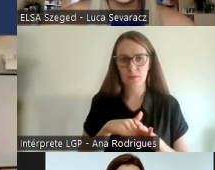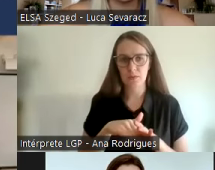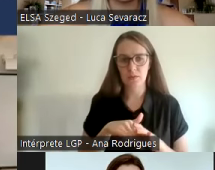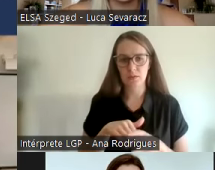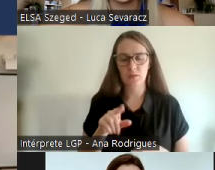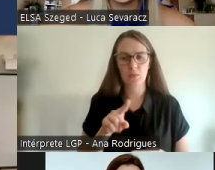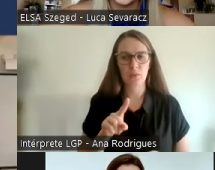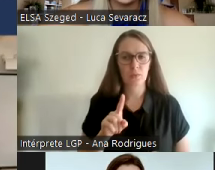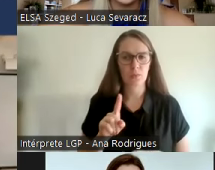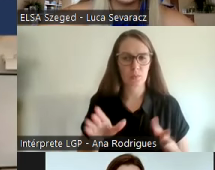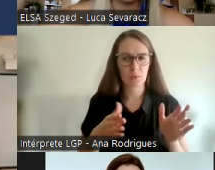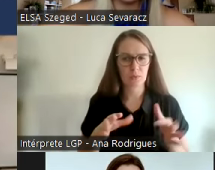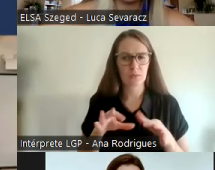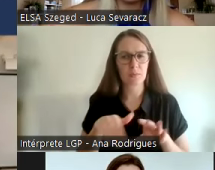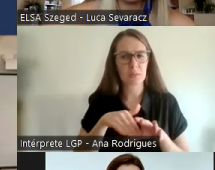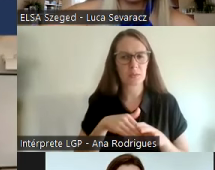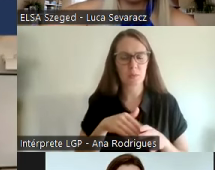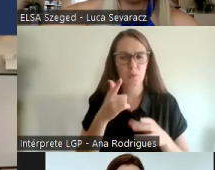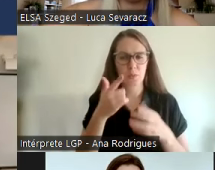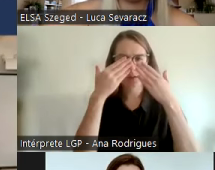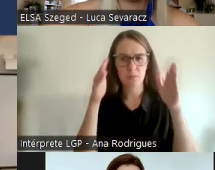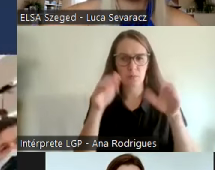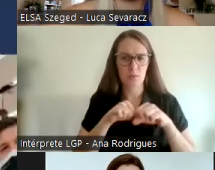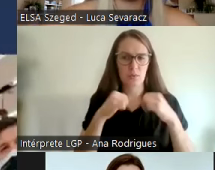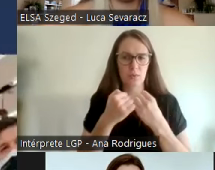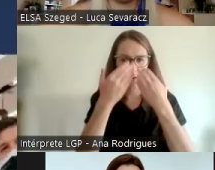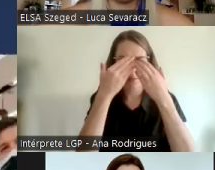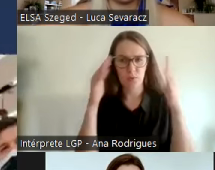racism in a democratic society.